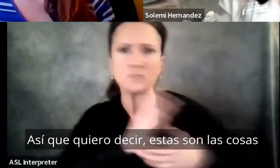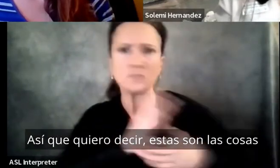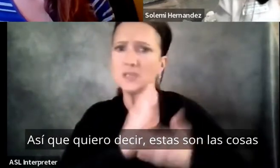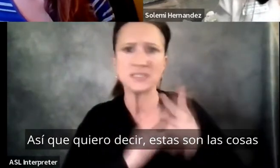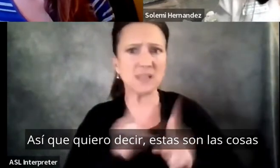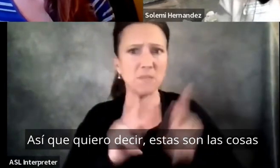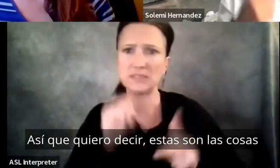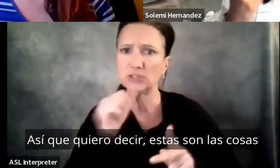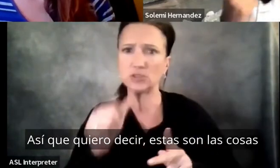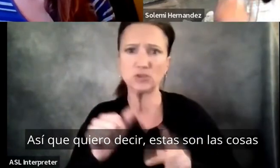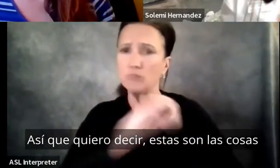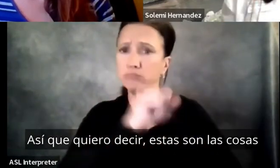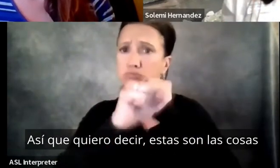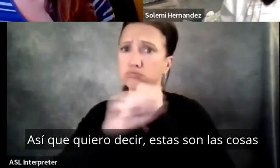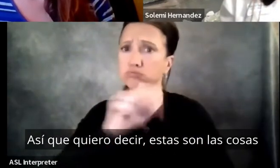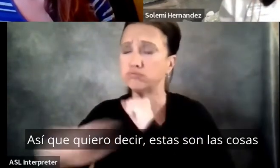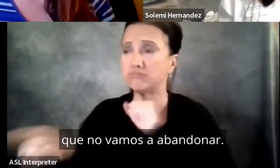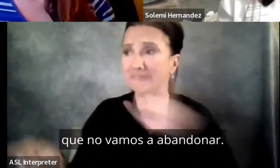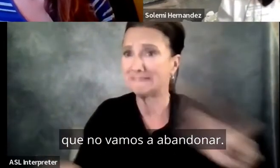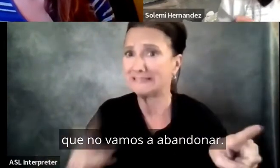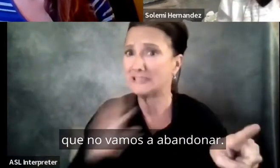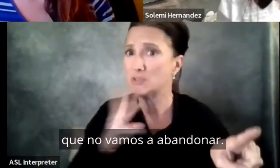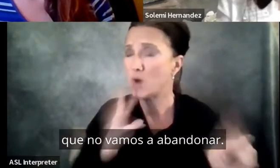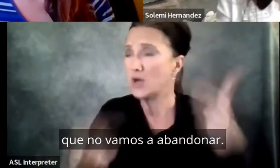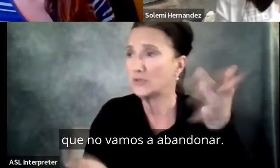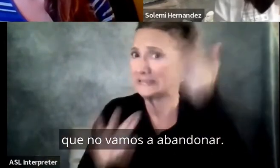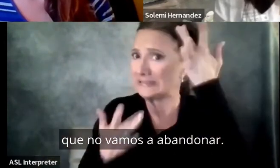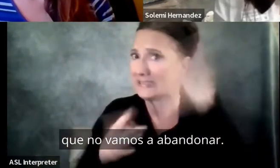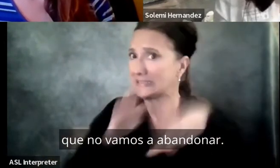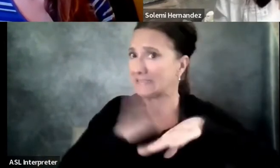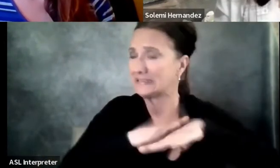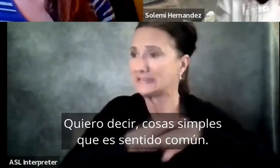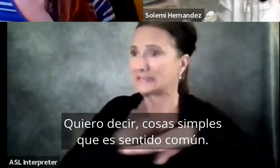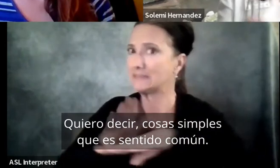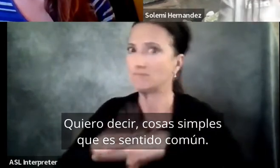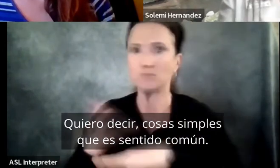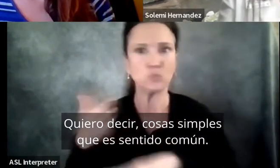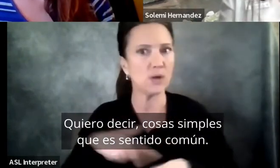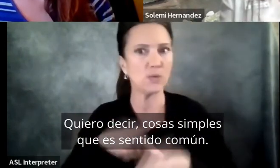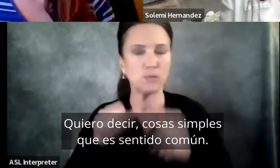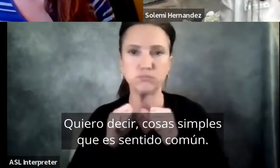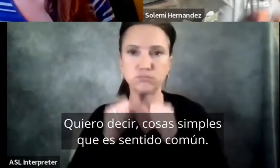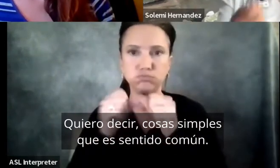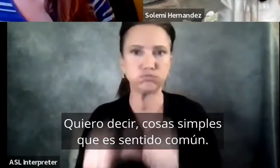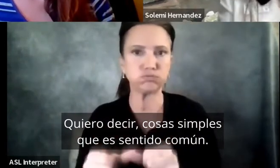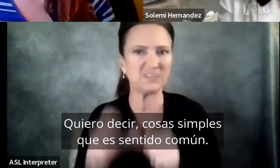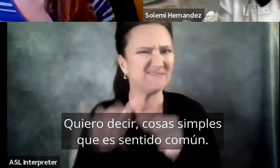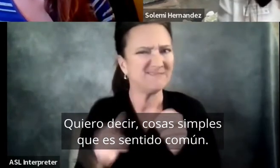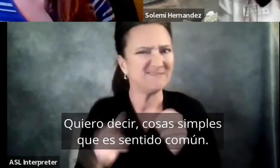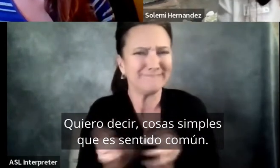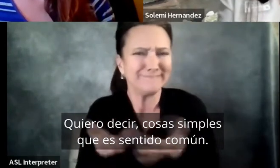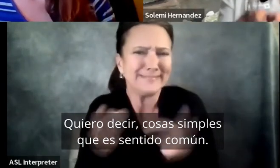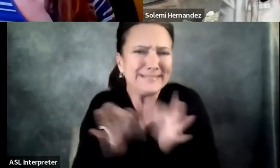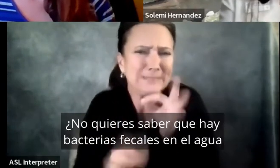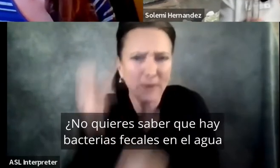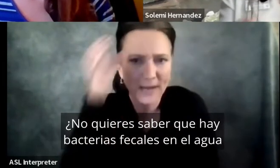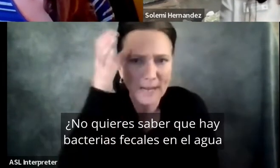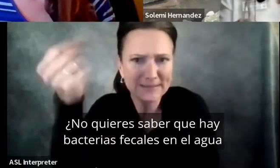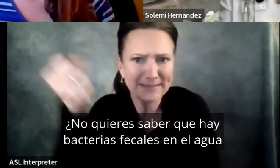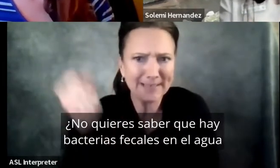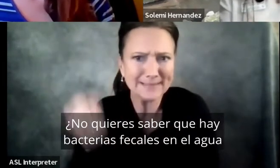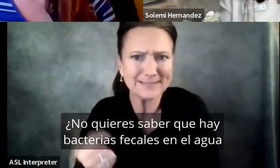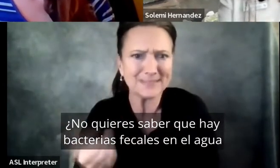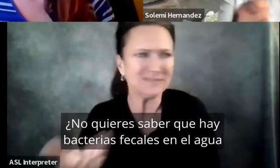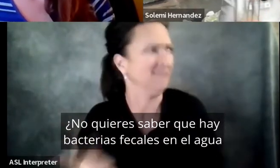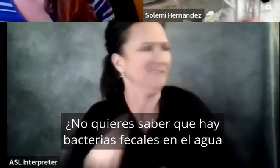I mean, these are the things that, you know, we're not going to give up. I mean, simple things that is common sense. Don't you